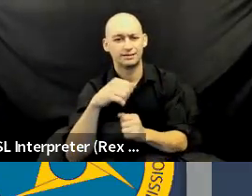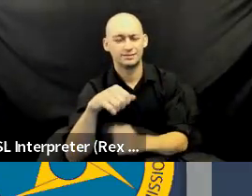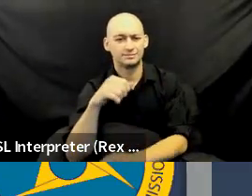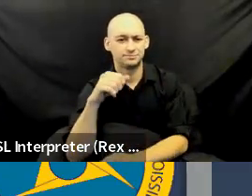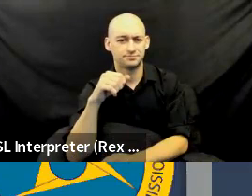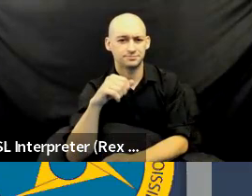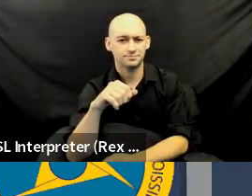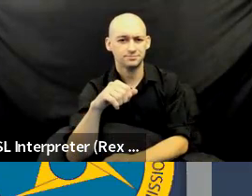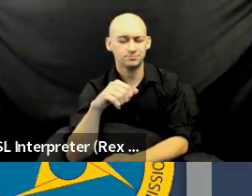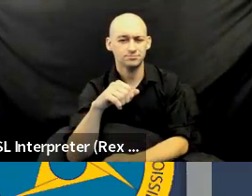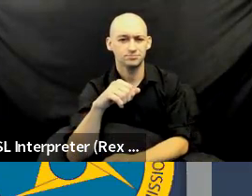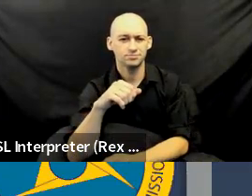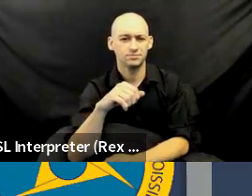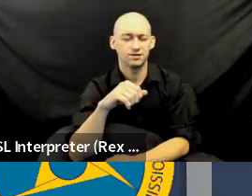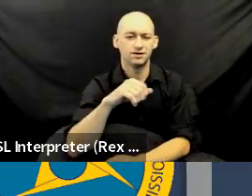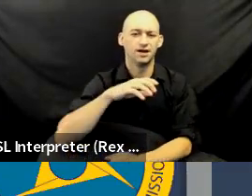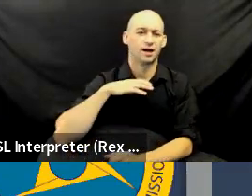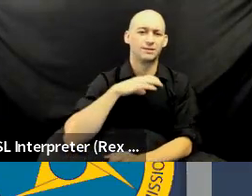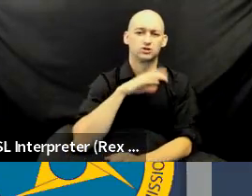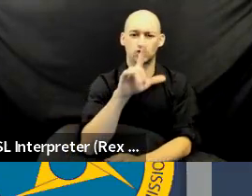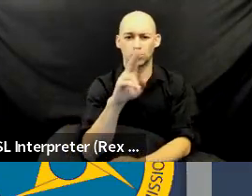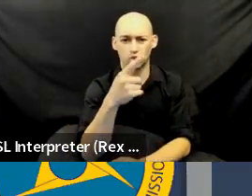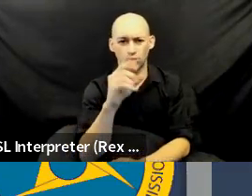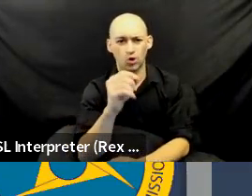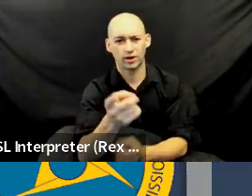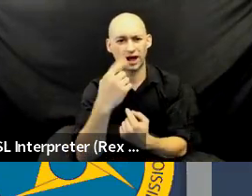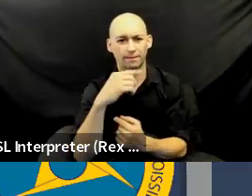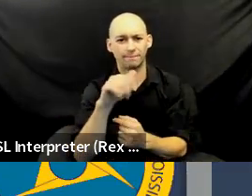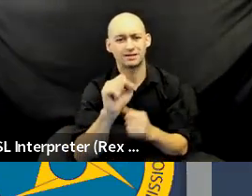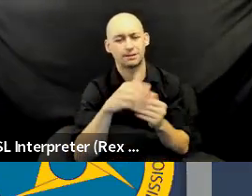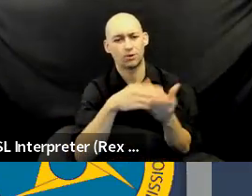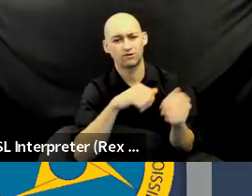Commissioner Lugo came there as part of the cycling.